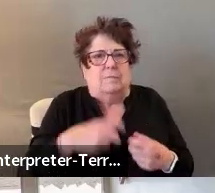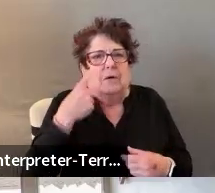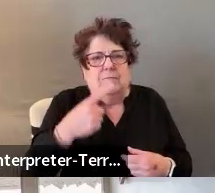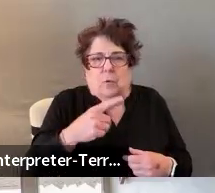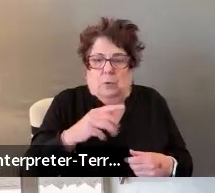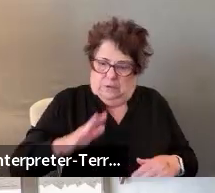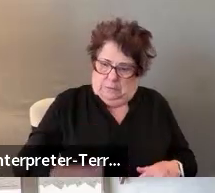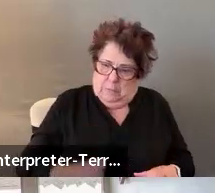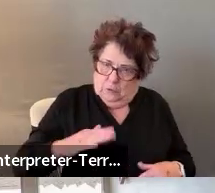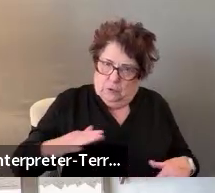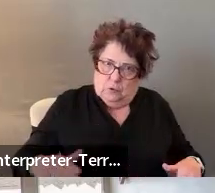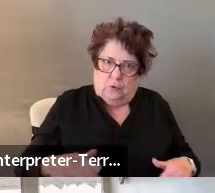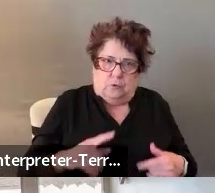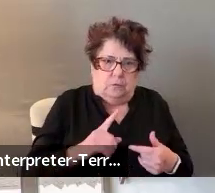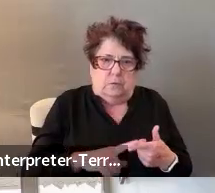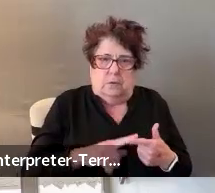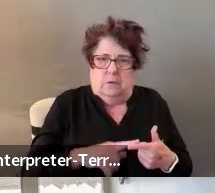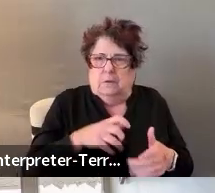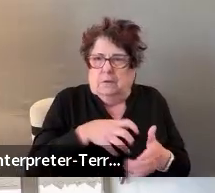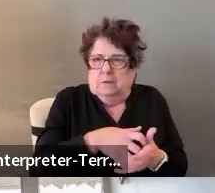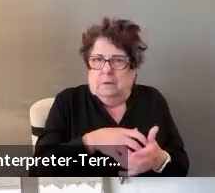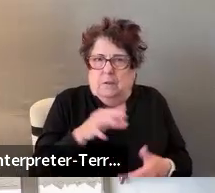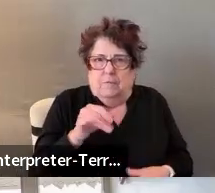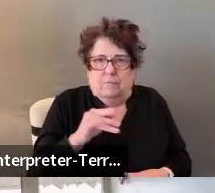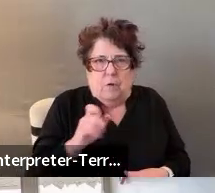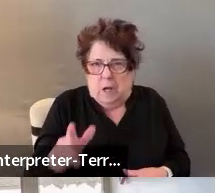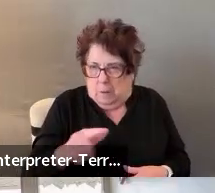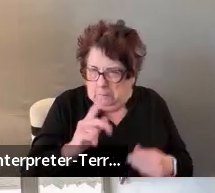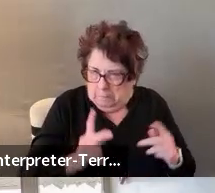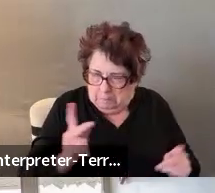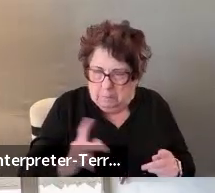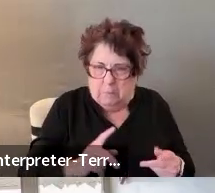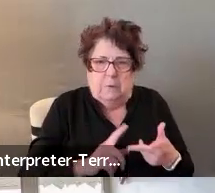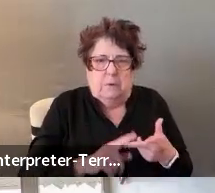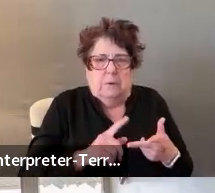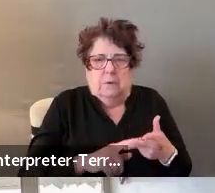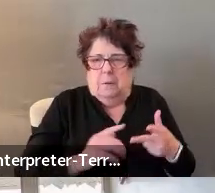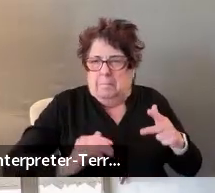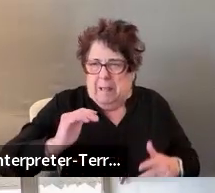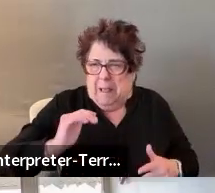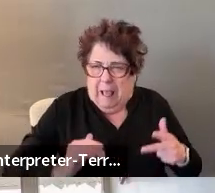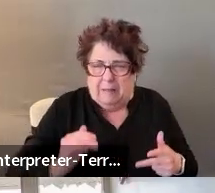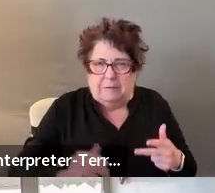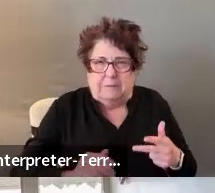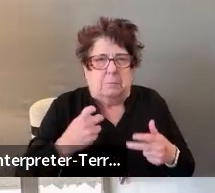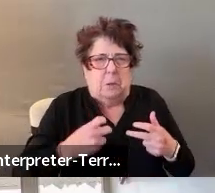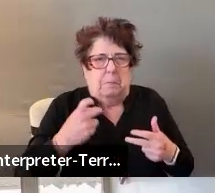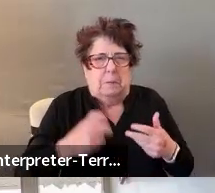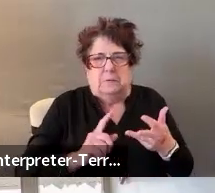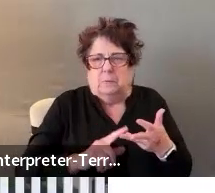frail or have problems with balance or vision, and persons who use wheelchairs, walkers, or canes.